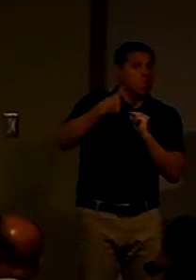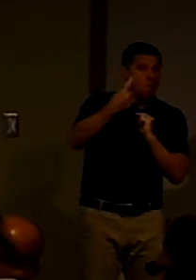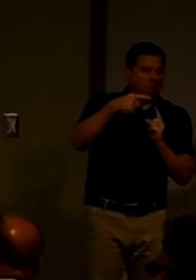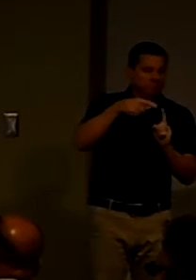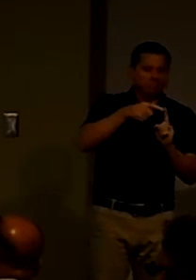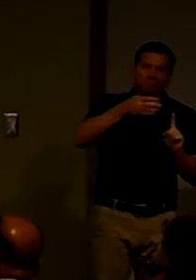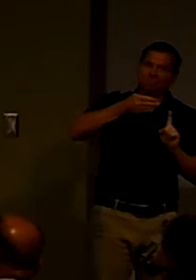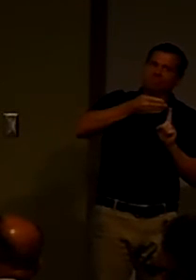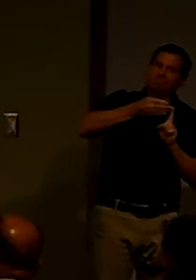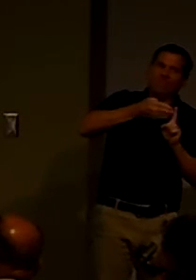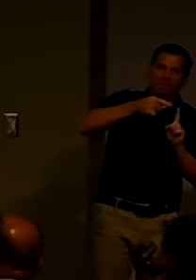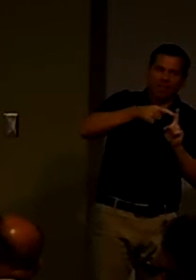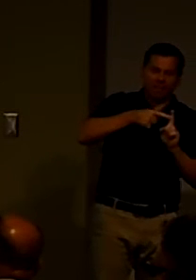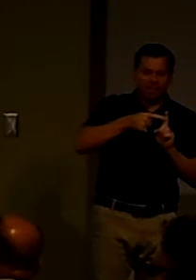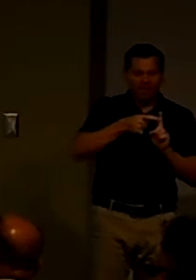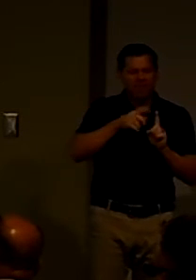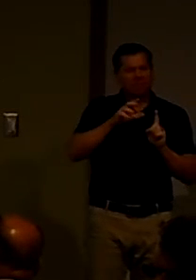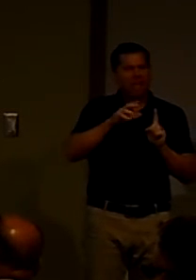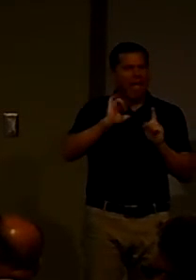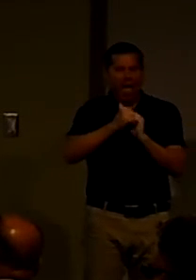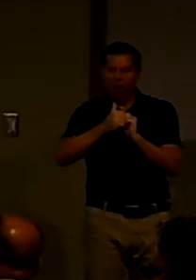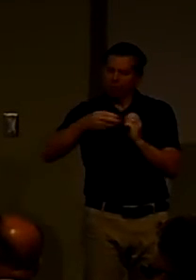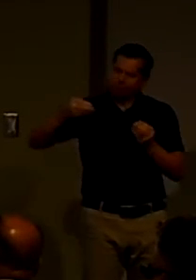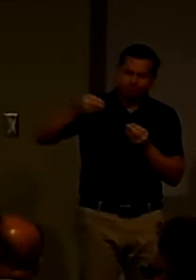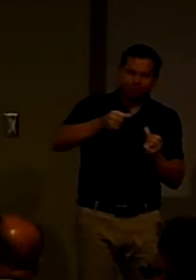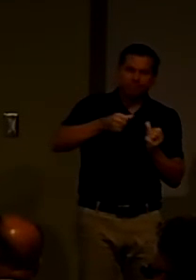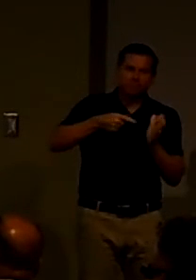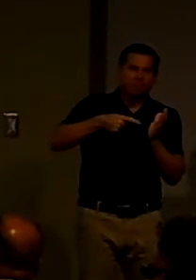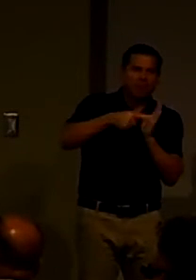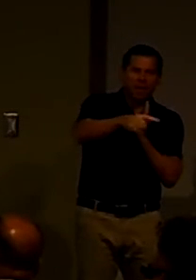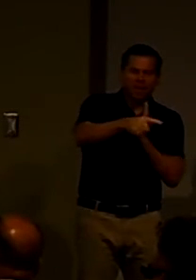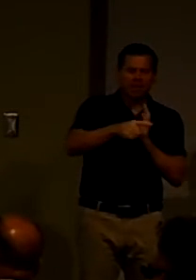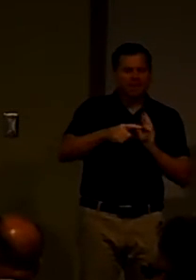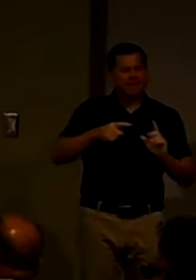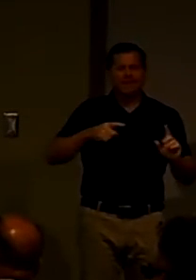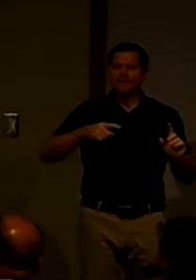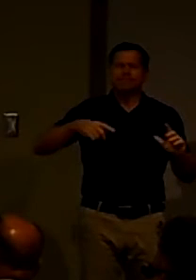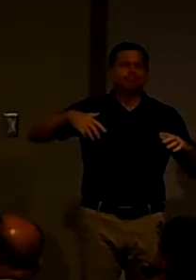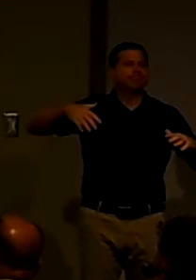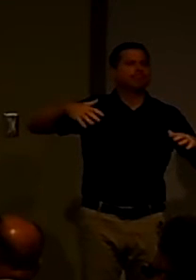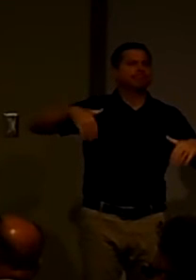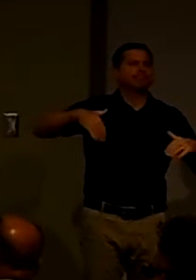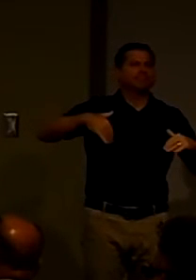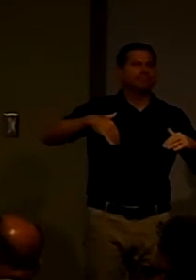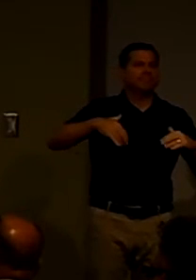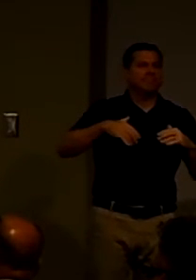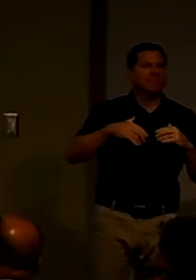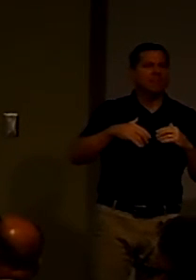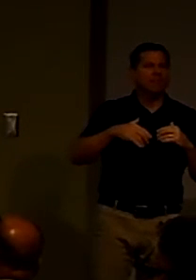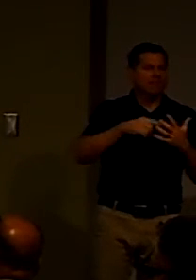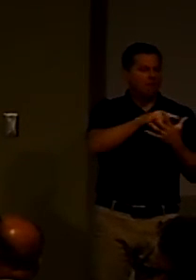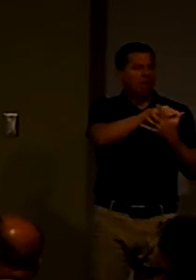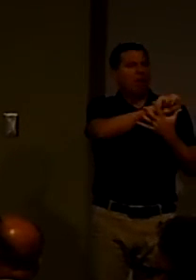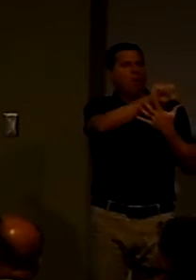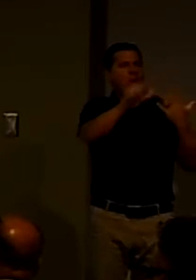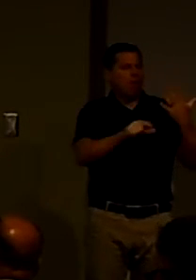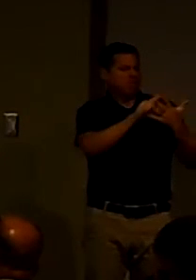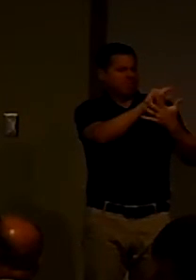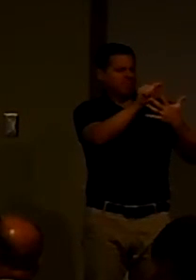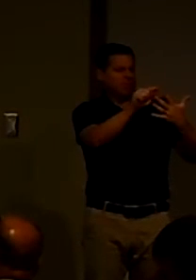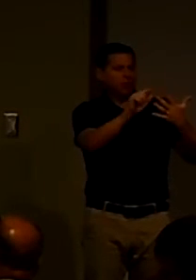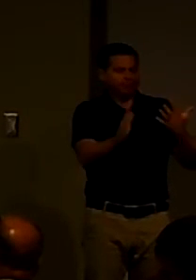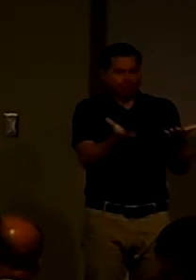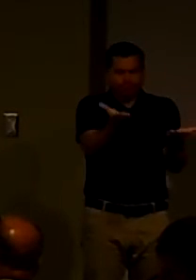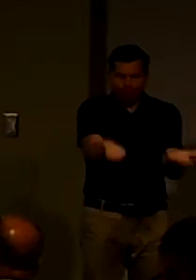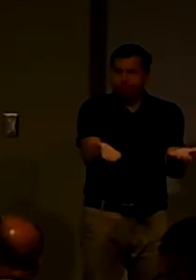particular ability to finance it, means of financing any particular mode of transportation. All of this should be